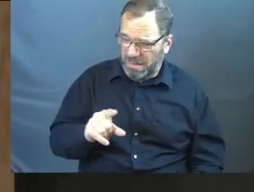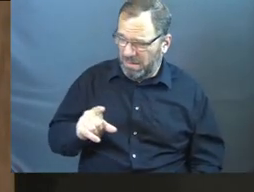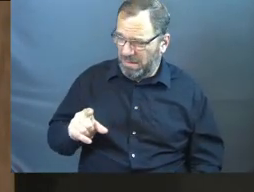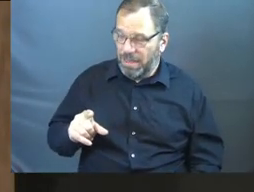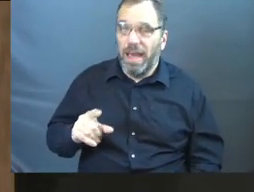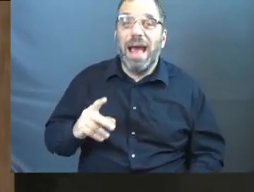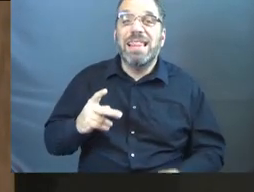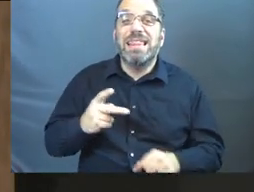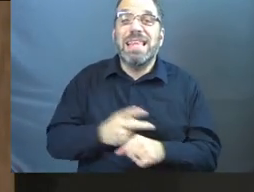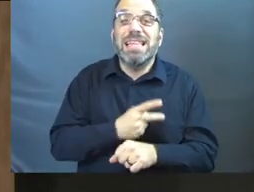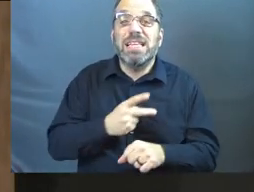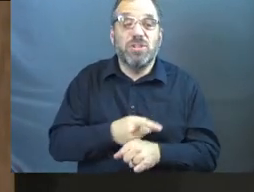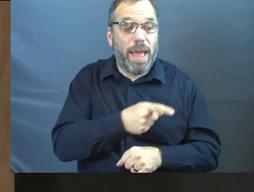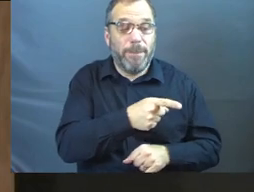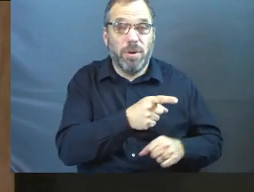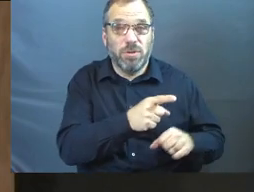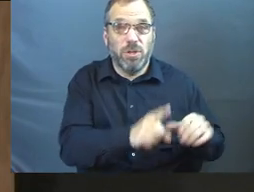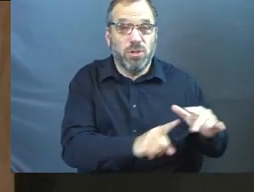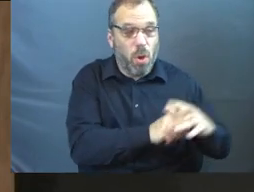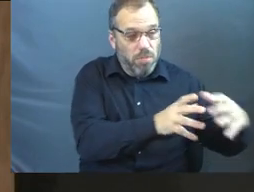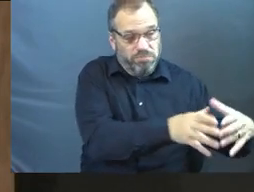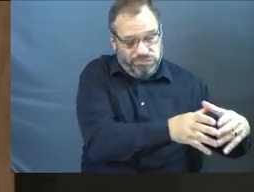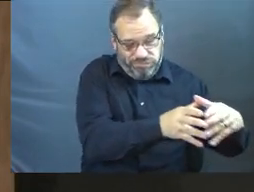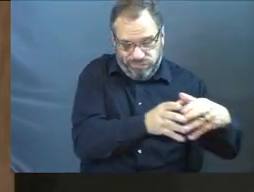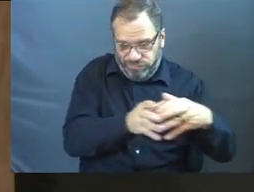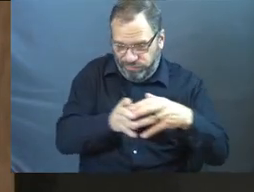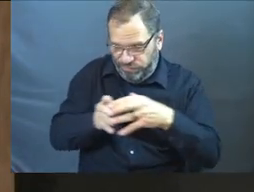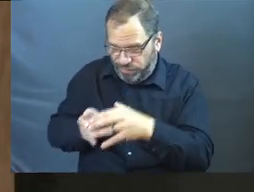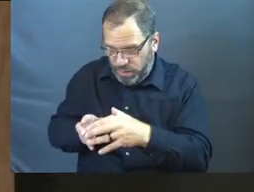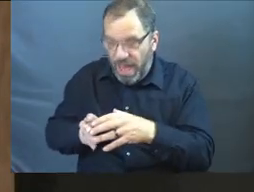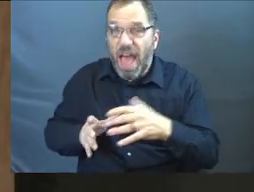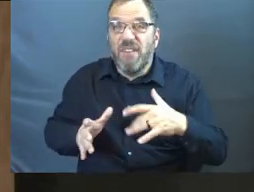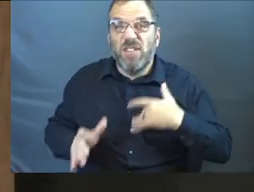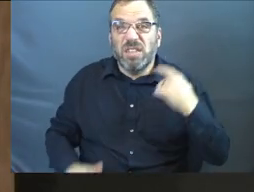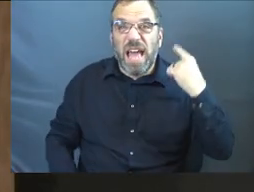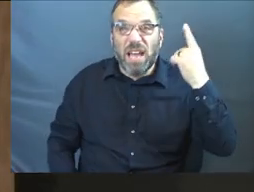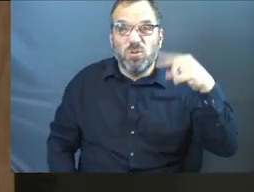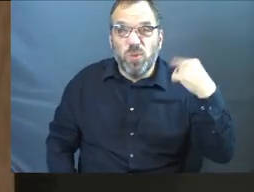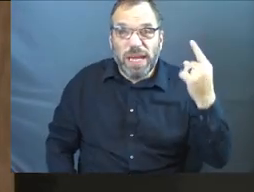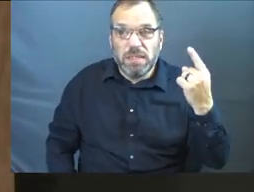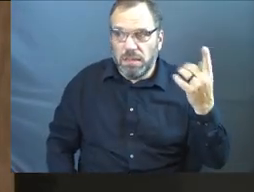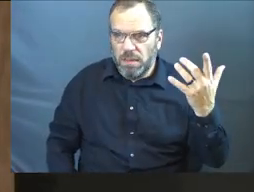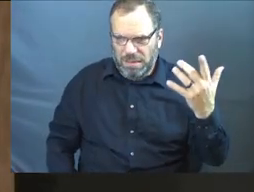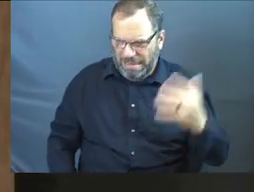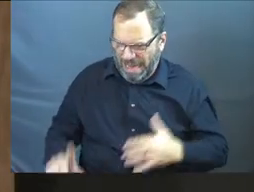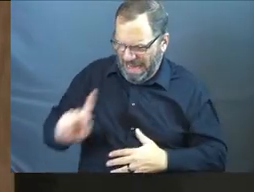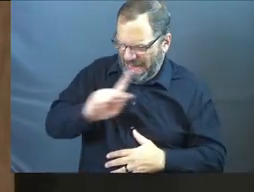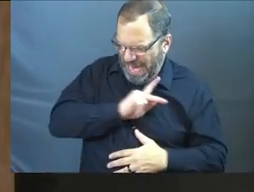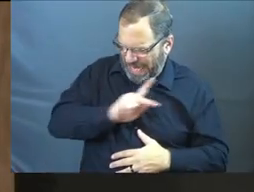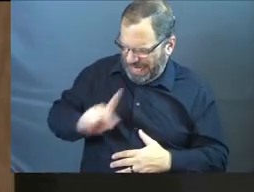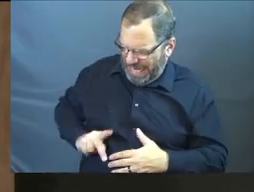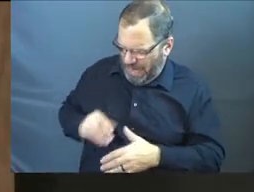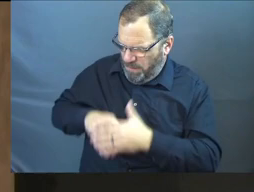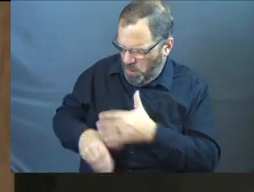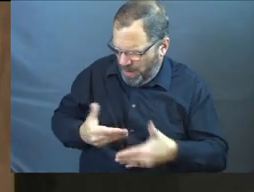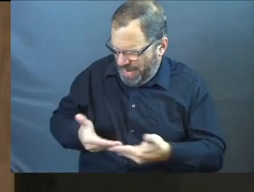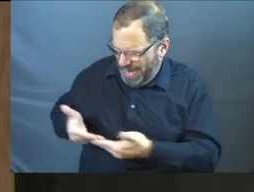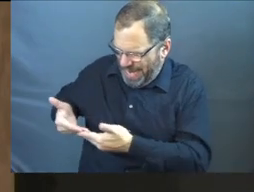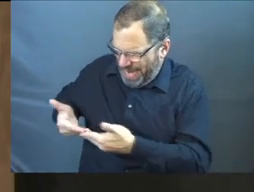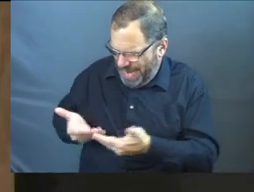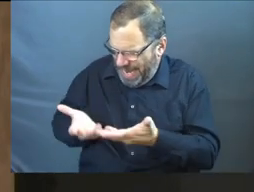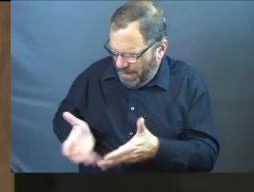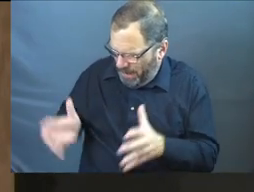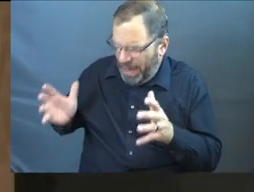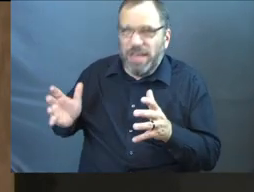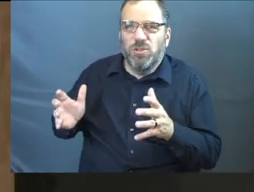And then the shepherds show up. And they're like, no, this seems crazy. It doesn't seem like the right place for the King of Kings to be born, but it's exactly